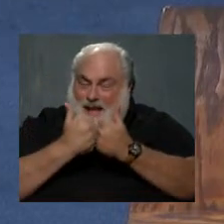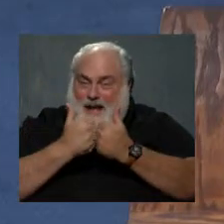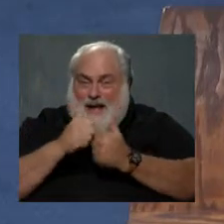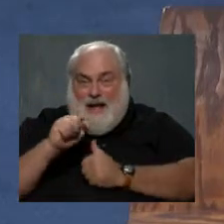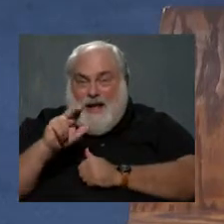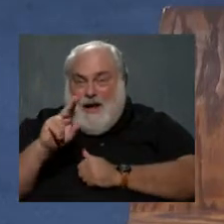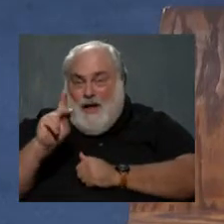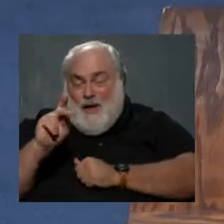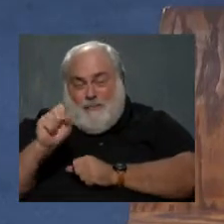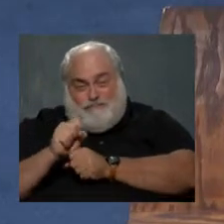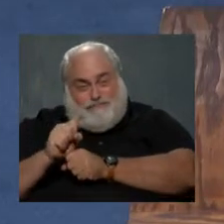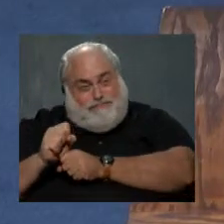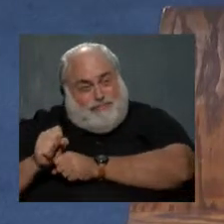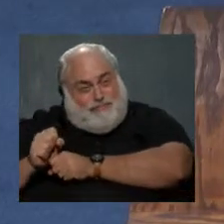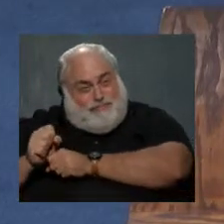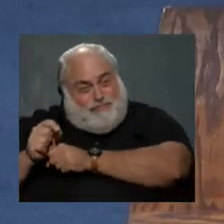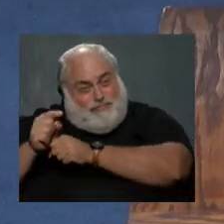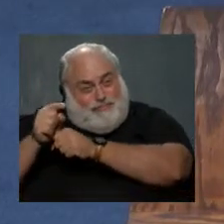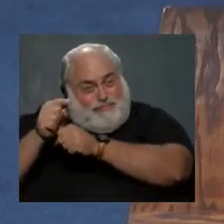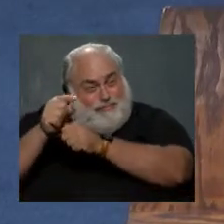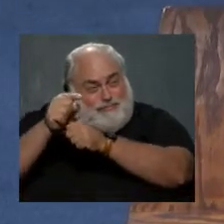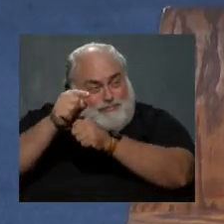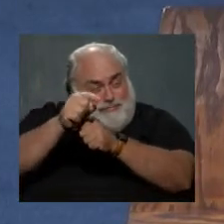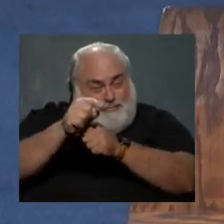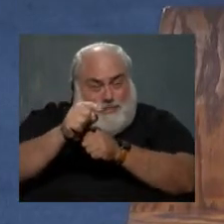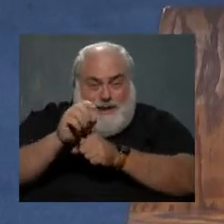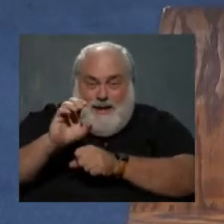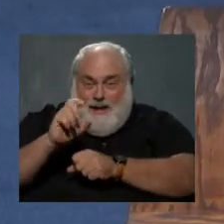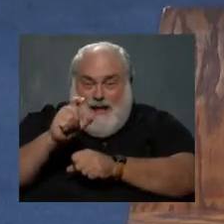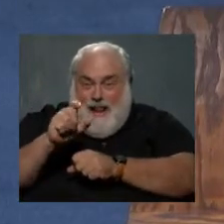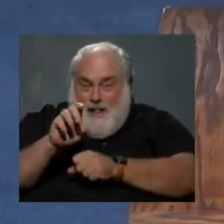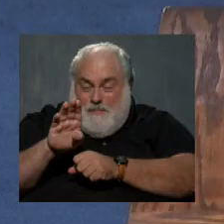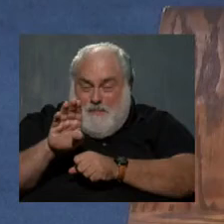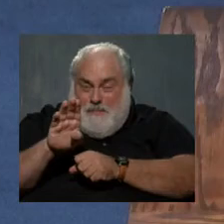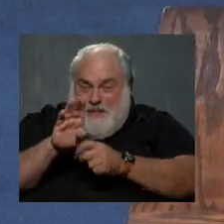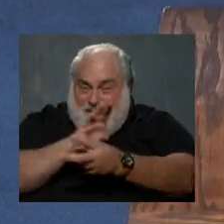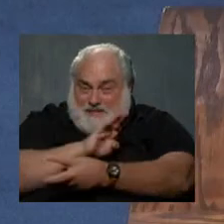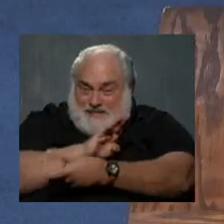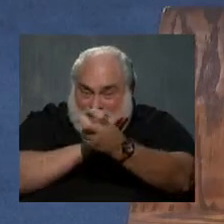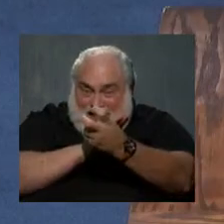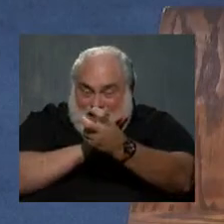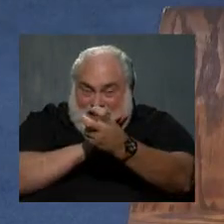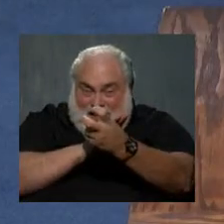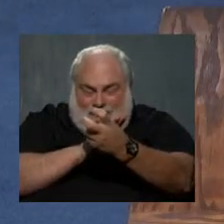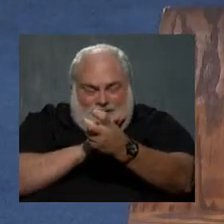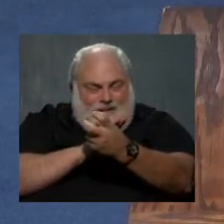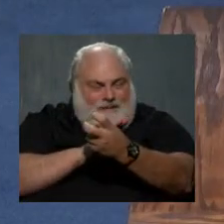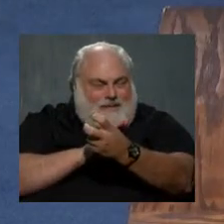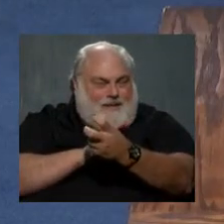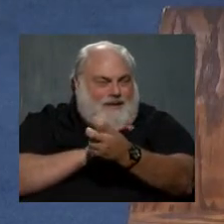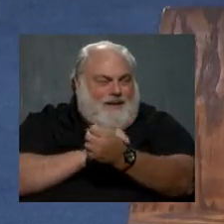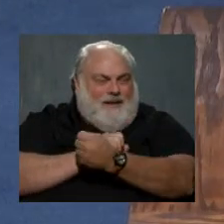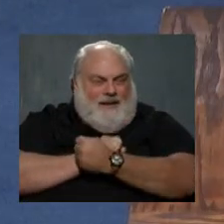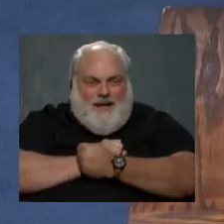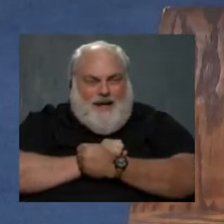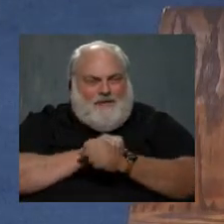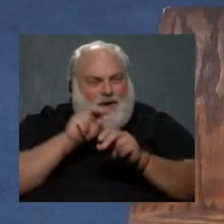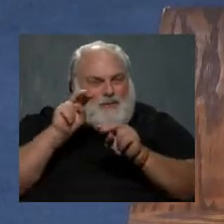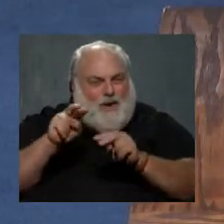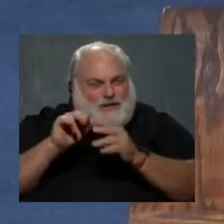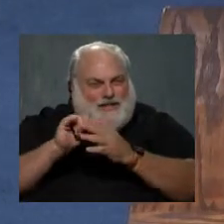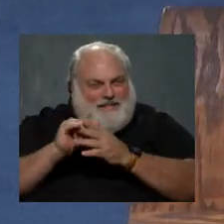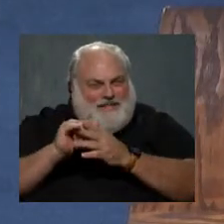throw. And then Caleb's. Still at the end. I love to watch that video.